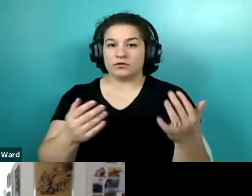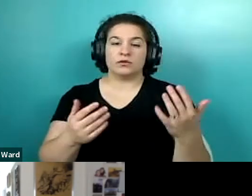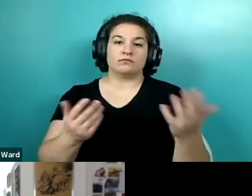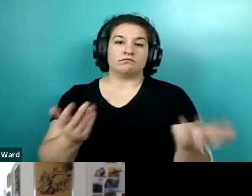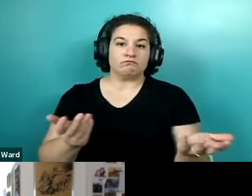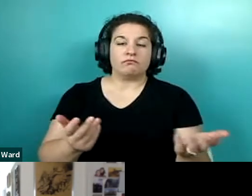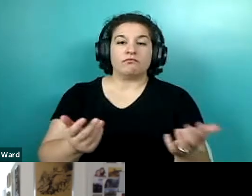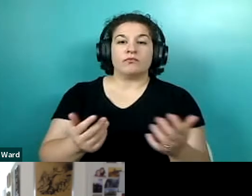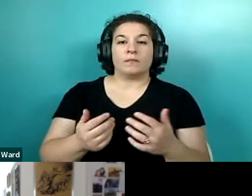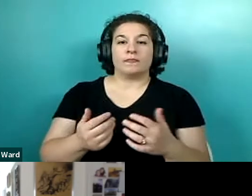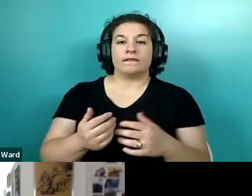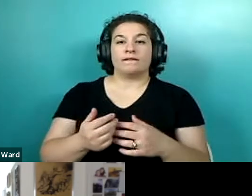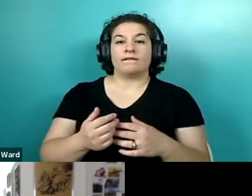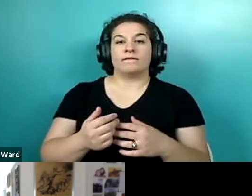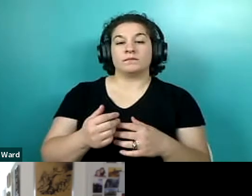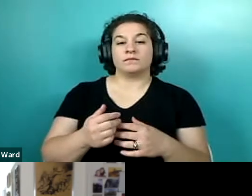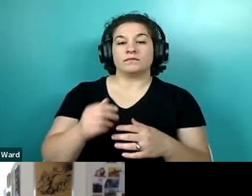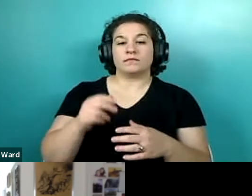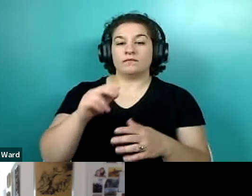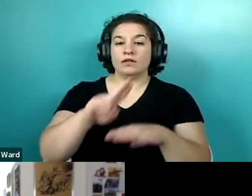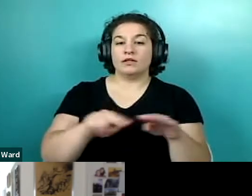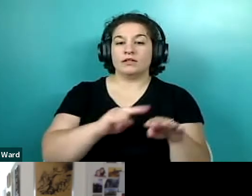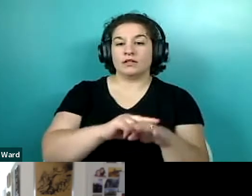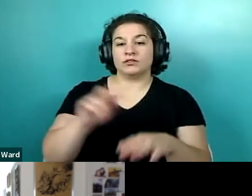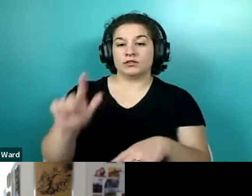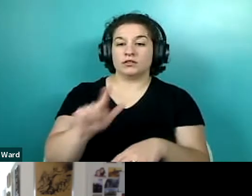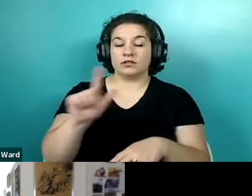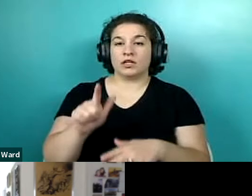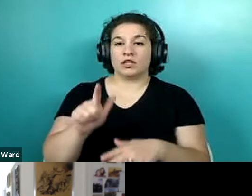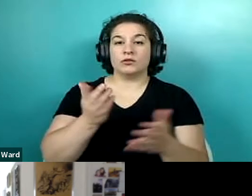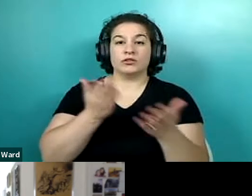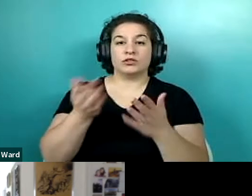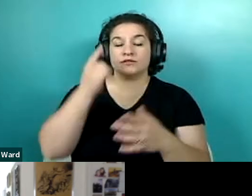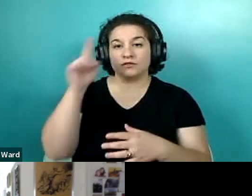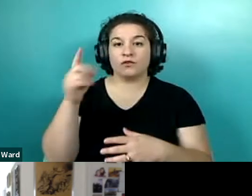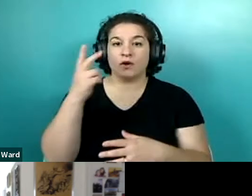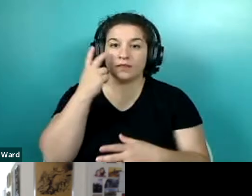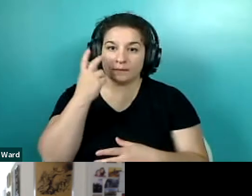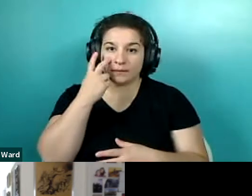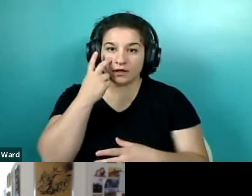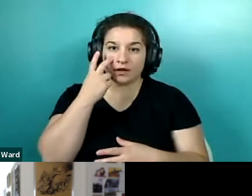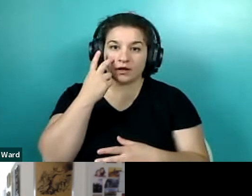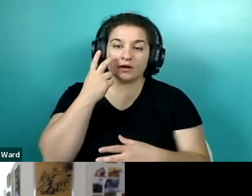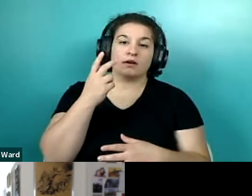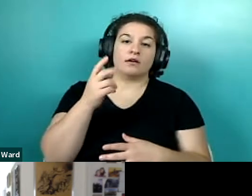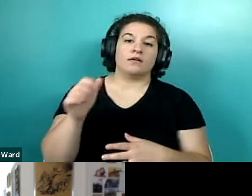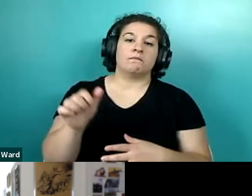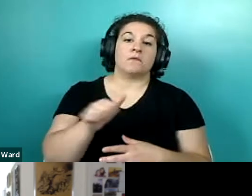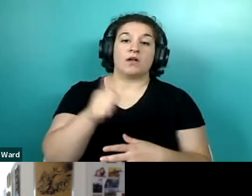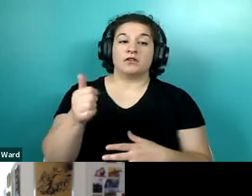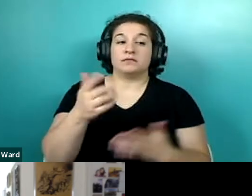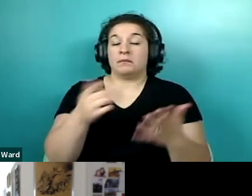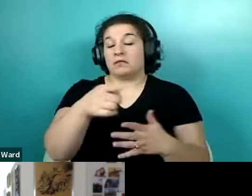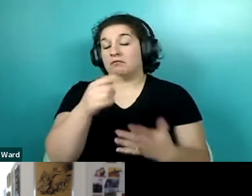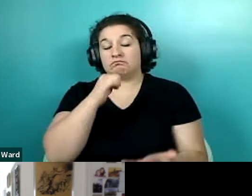Library Service for the Blind, and low vision and others, they haven't heard about it. So